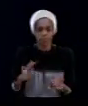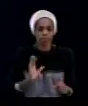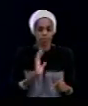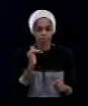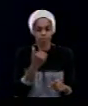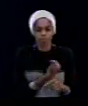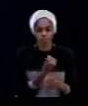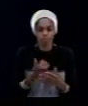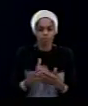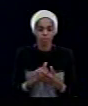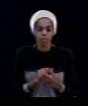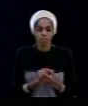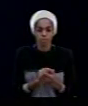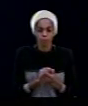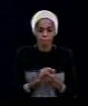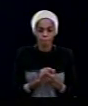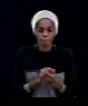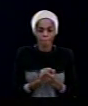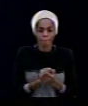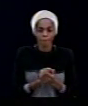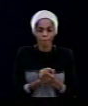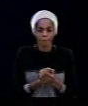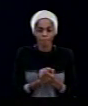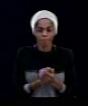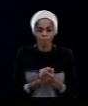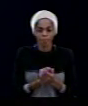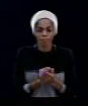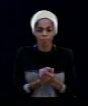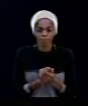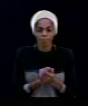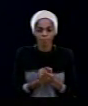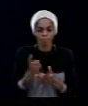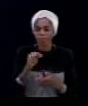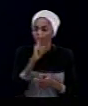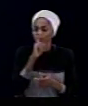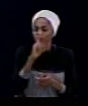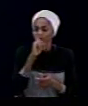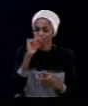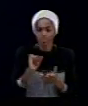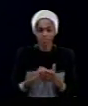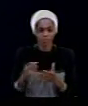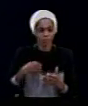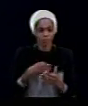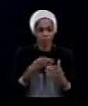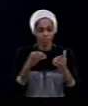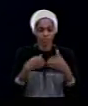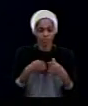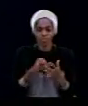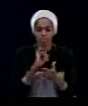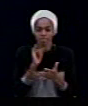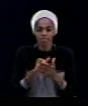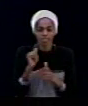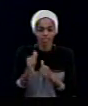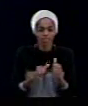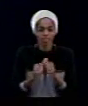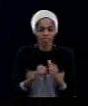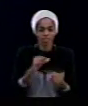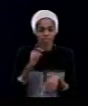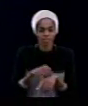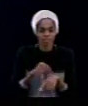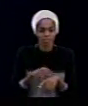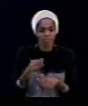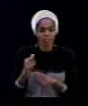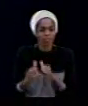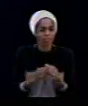know from the Word of God, the assurance that we have is that every time, every month when we